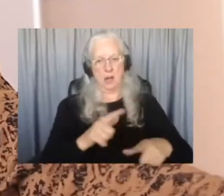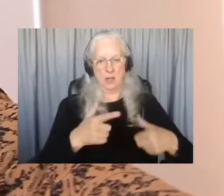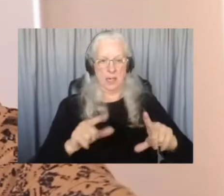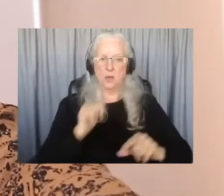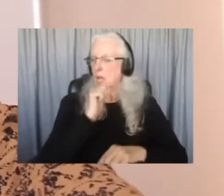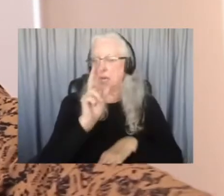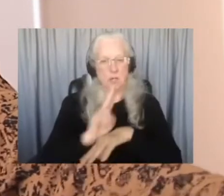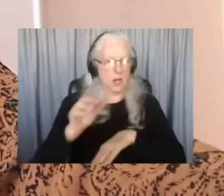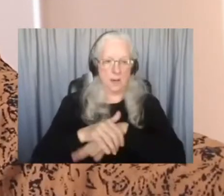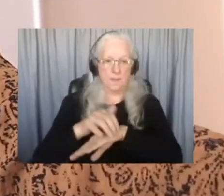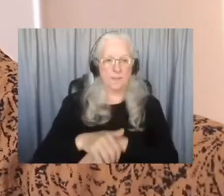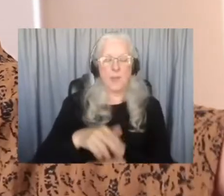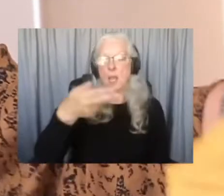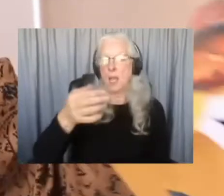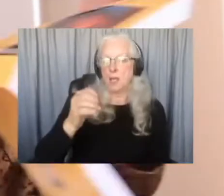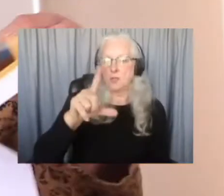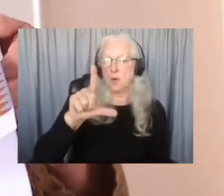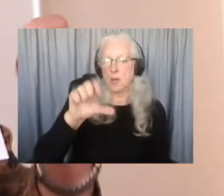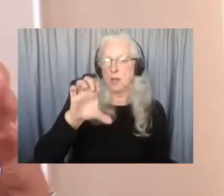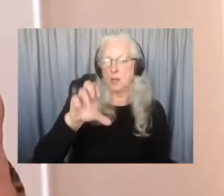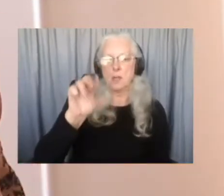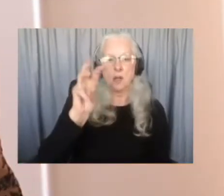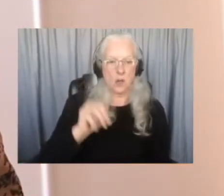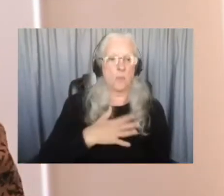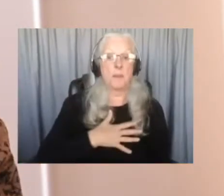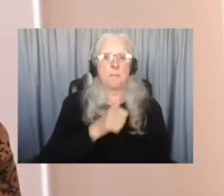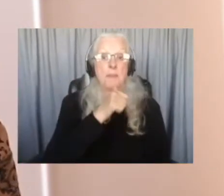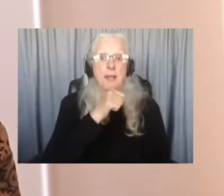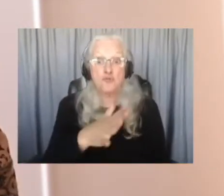grandmother. She's the one that